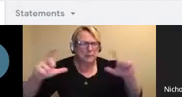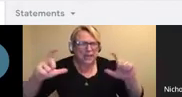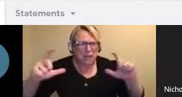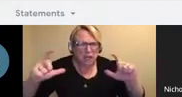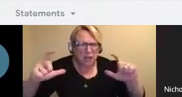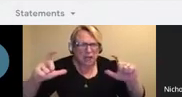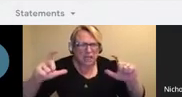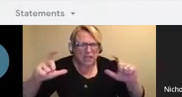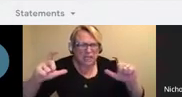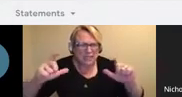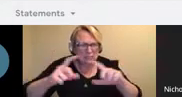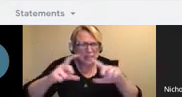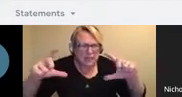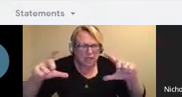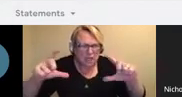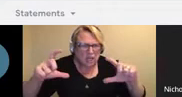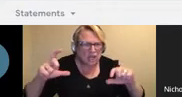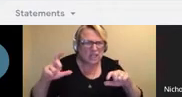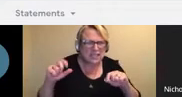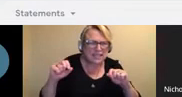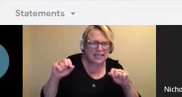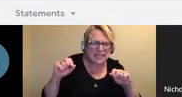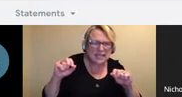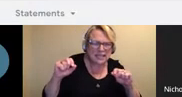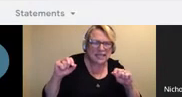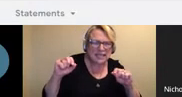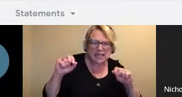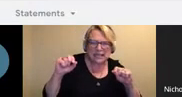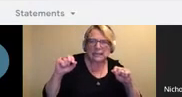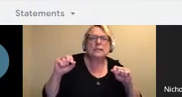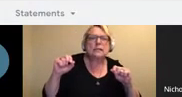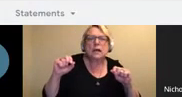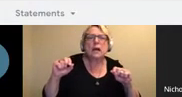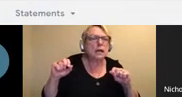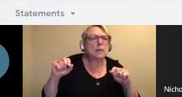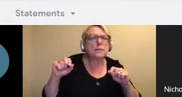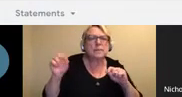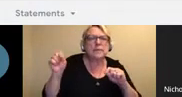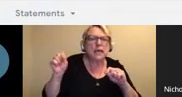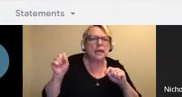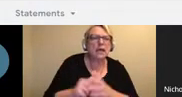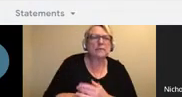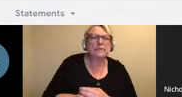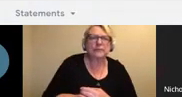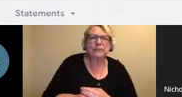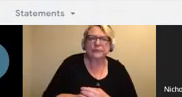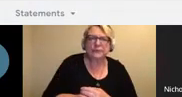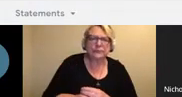sorry about that. Training on my screen. Yeah, let me